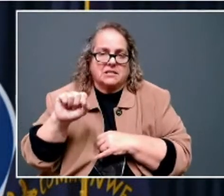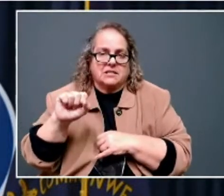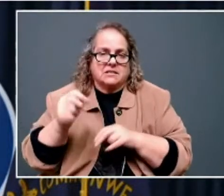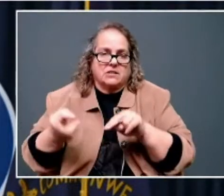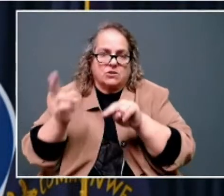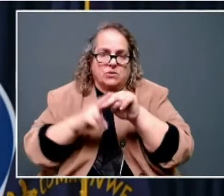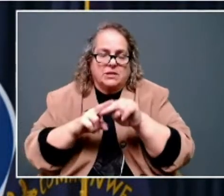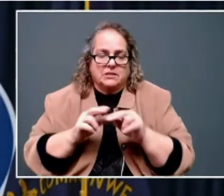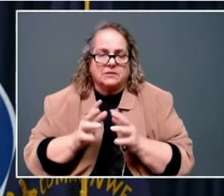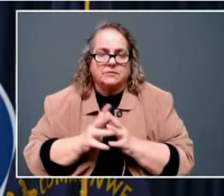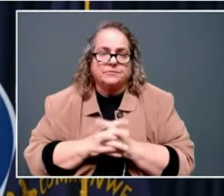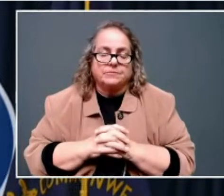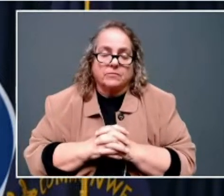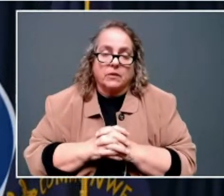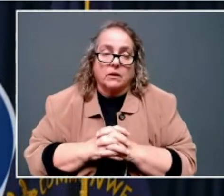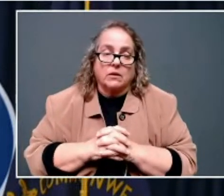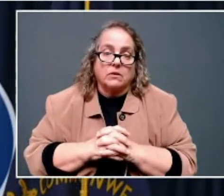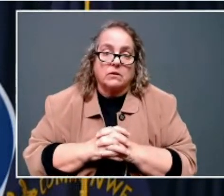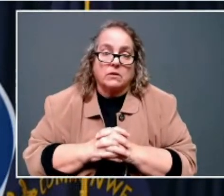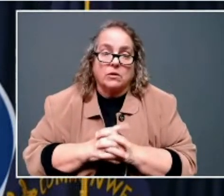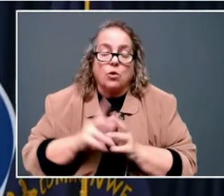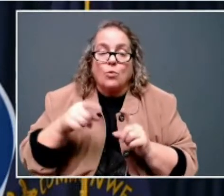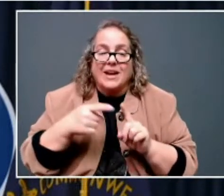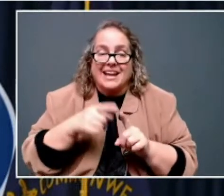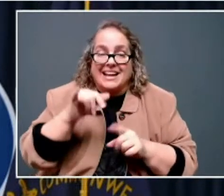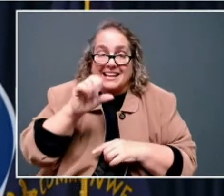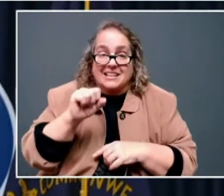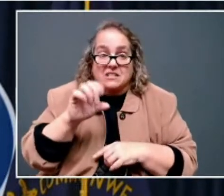Thank you. When is Omicron expected to peak in Kentucky?